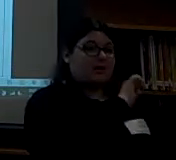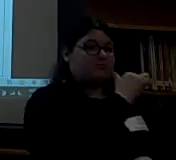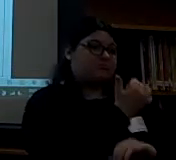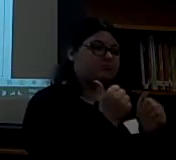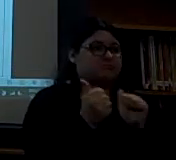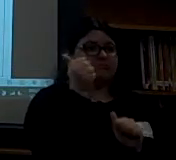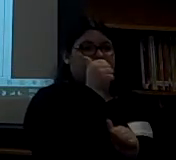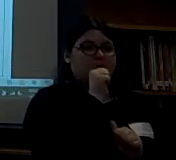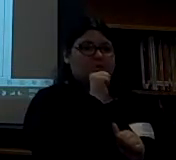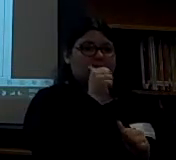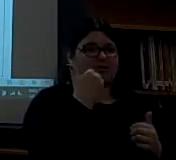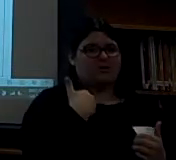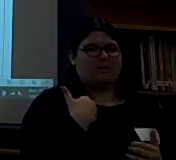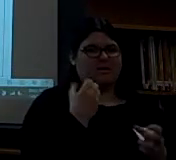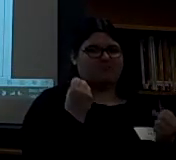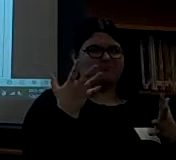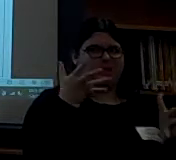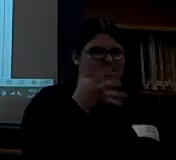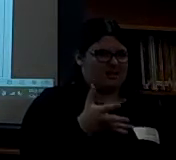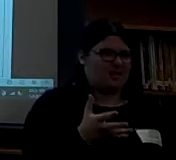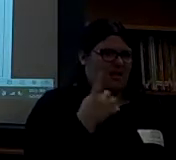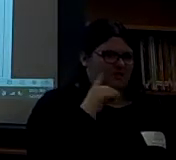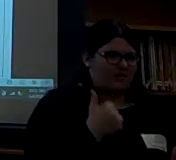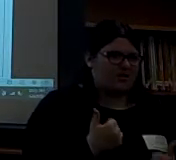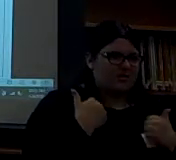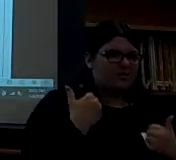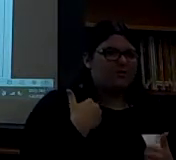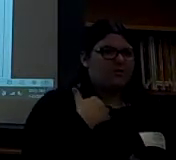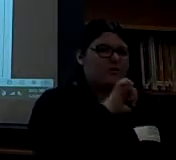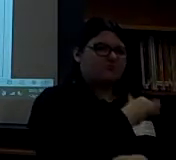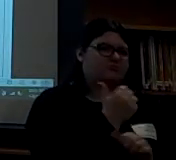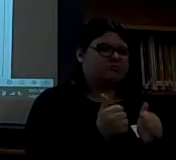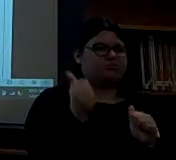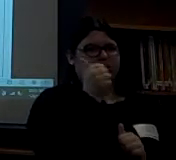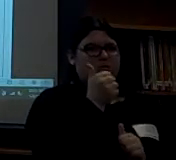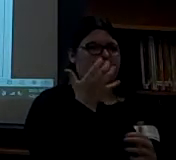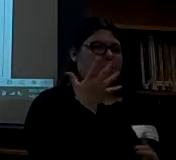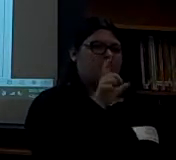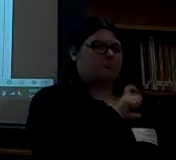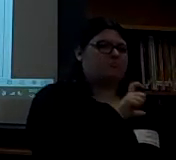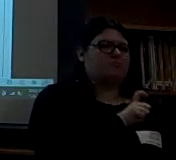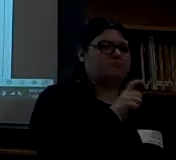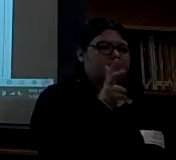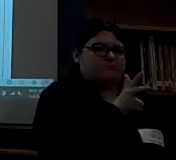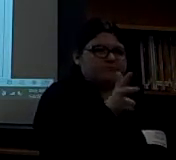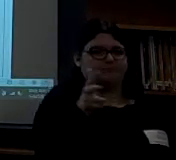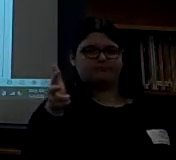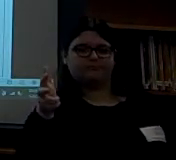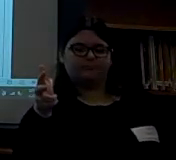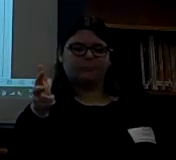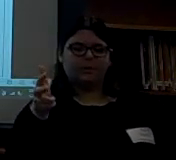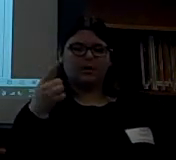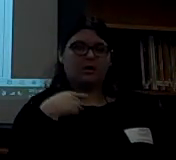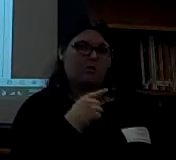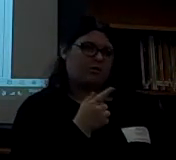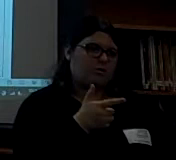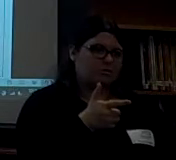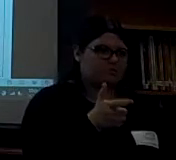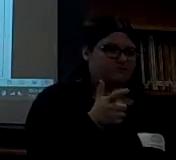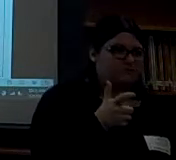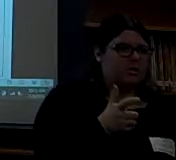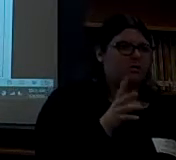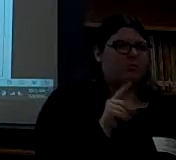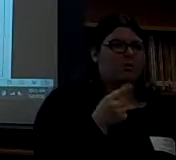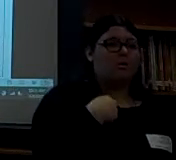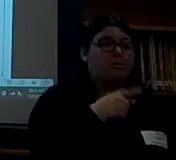and we don't have that many left in our lives as adults, but if we had an authority figure who said, like maybe a police officer pulled us over, and maybe we were speeding, but we were speeding